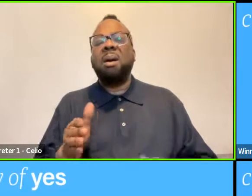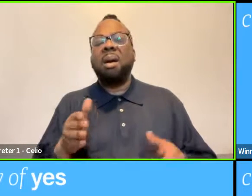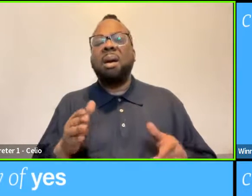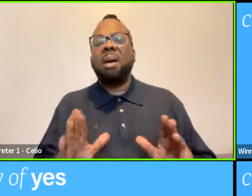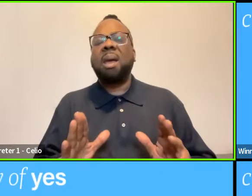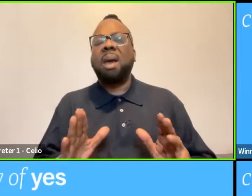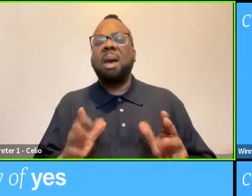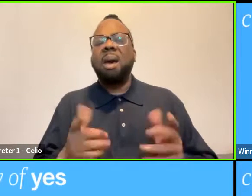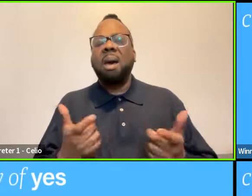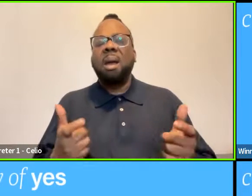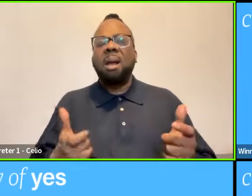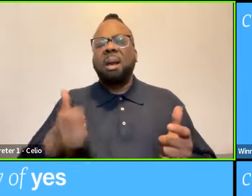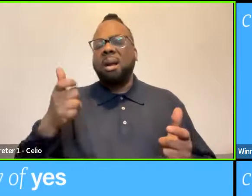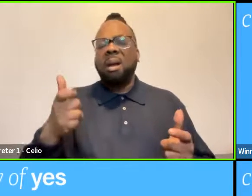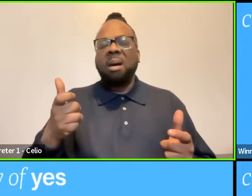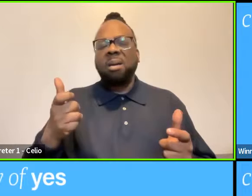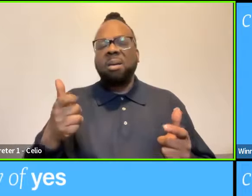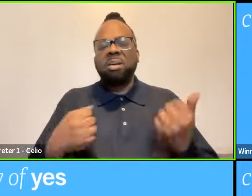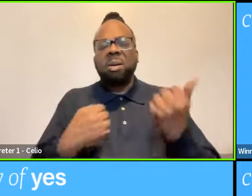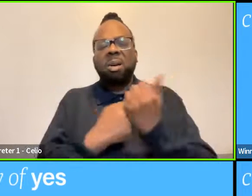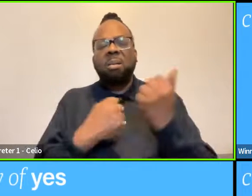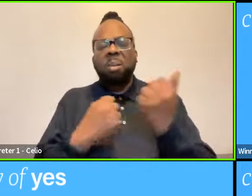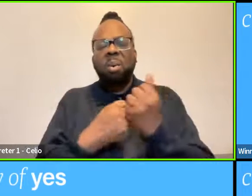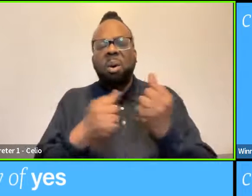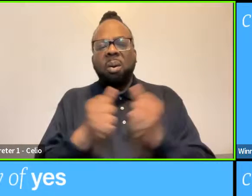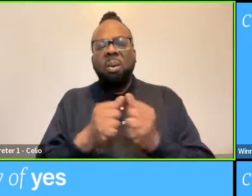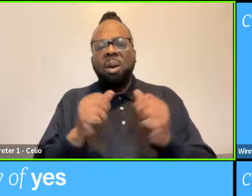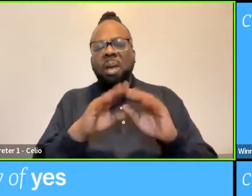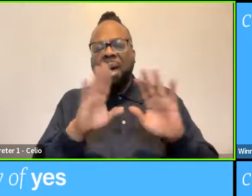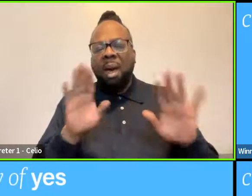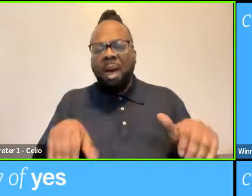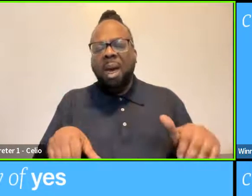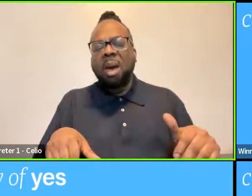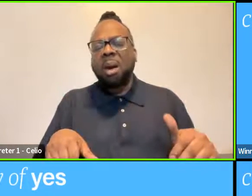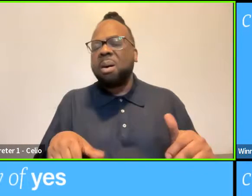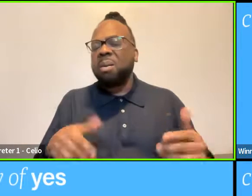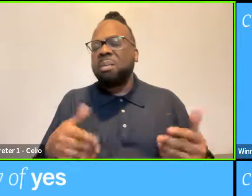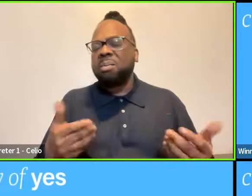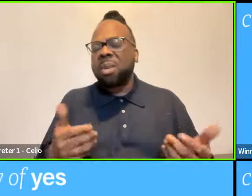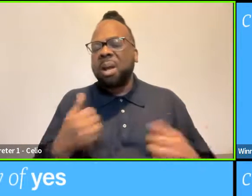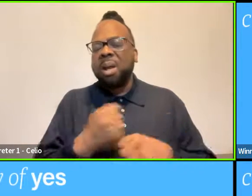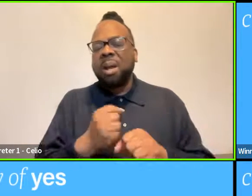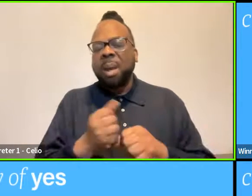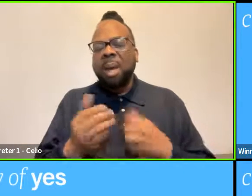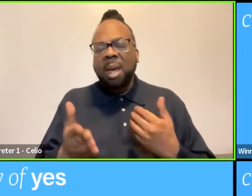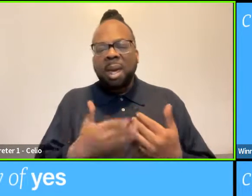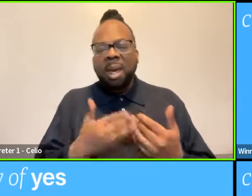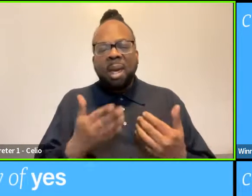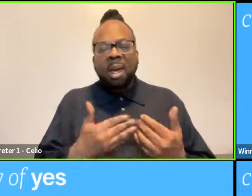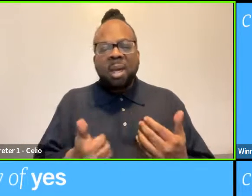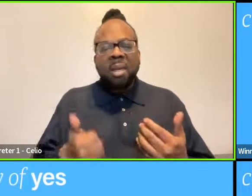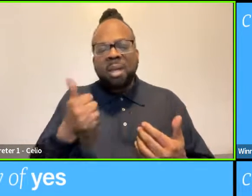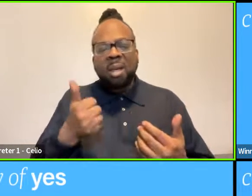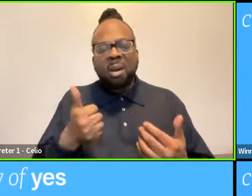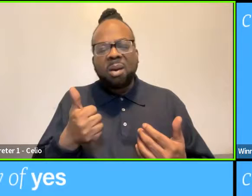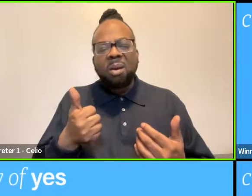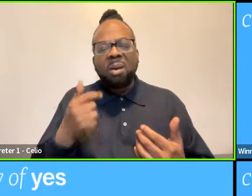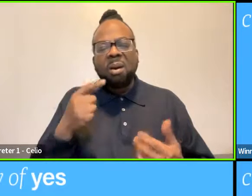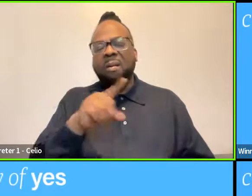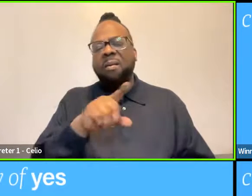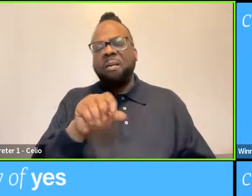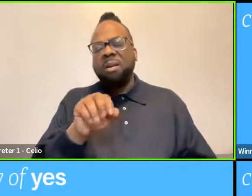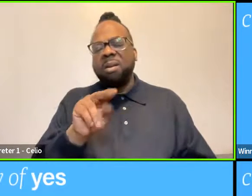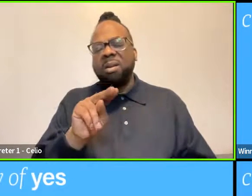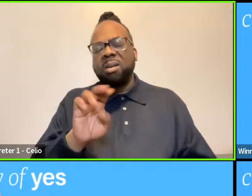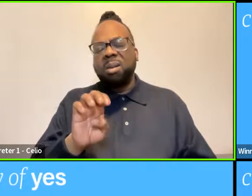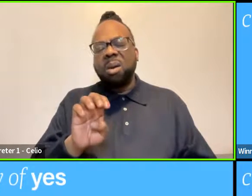much larger amount of supportive housing by making it easier across the full range of zoning districts to create supportive housing,